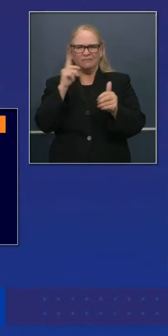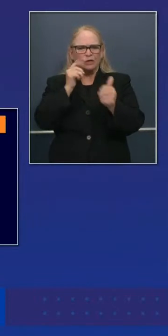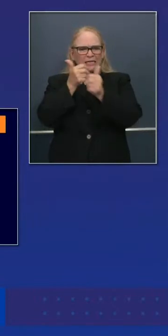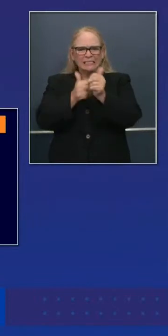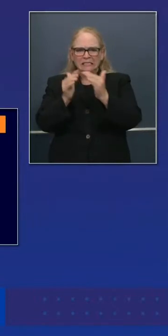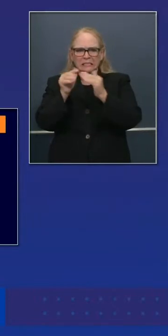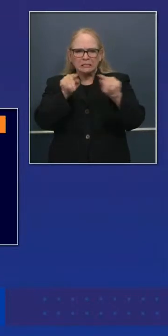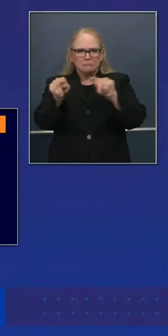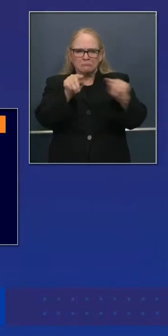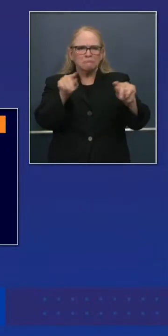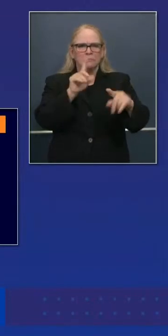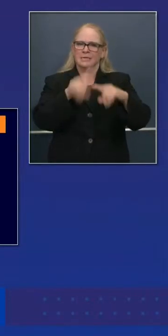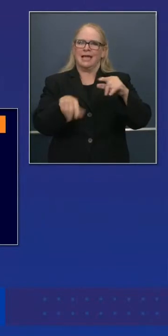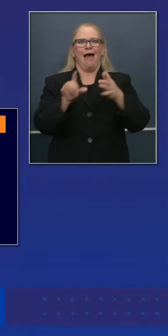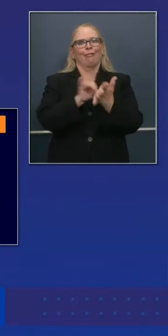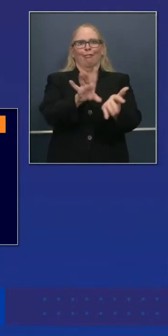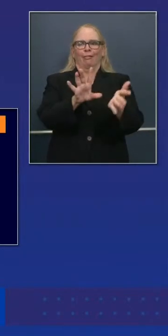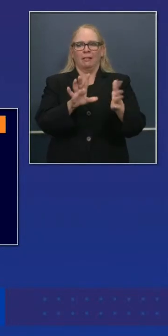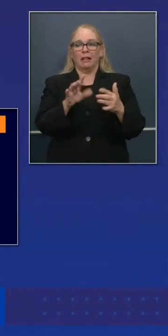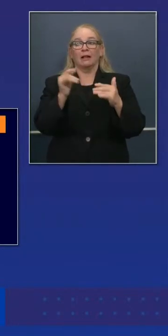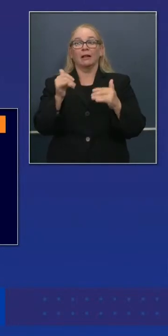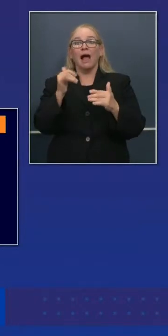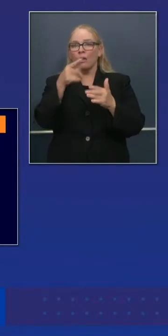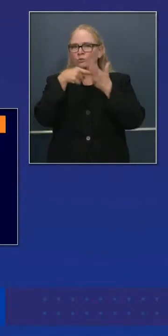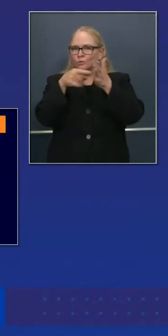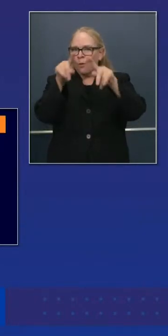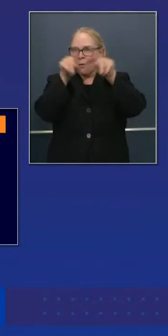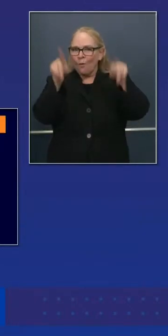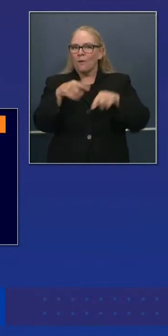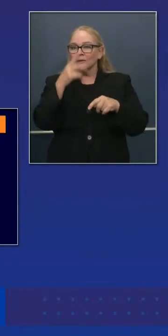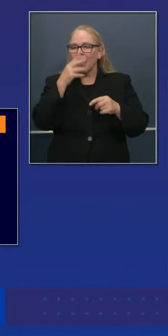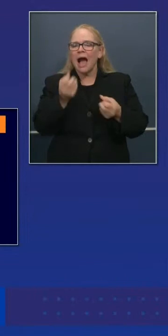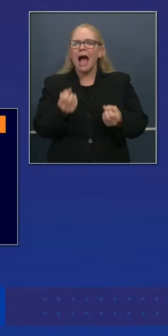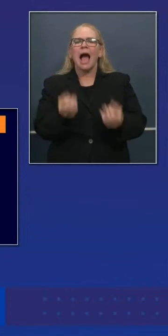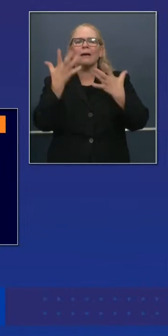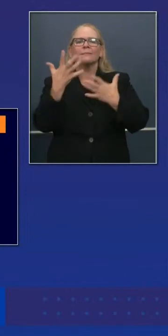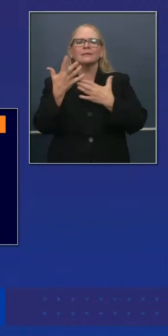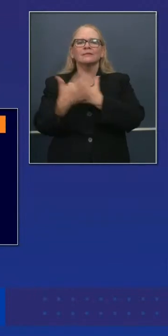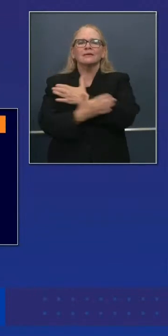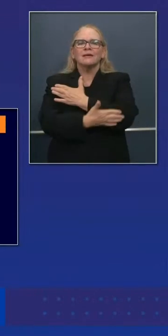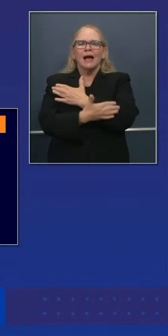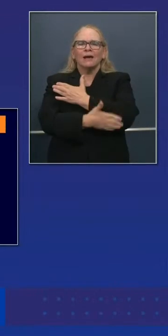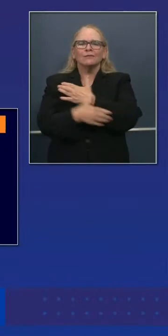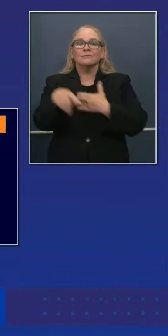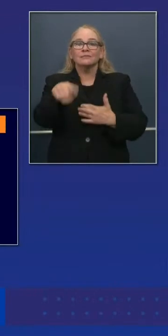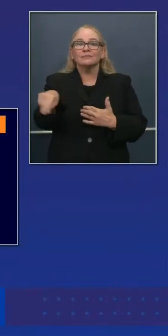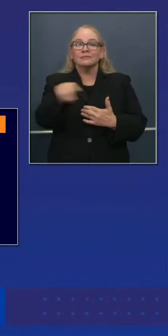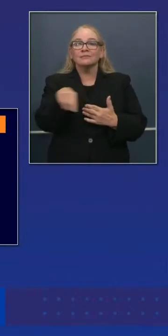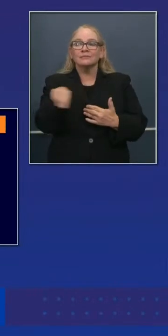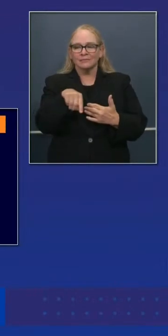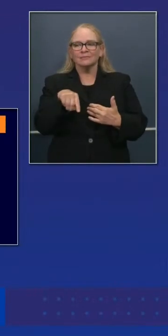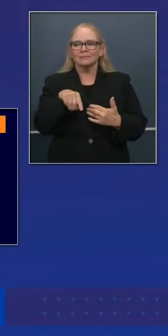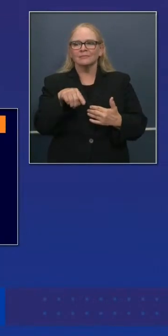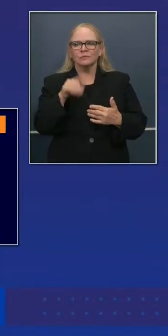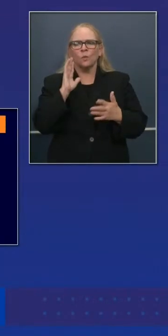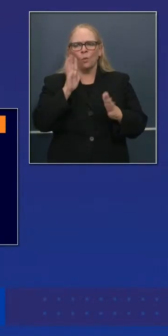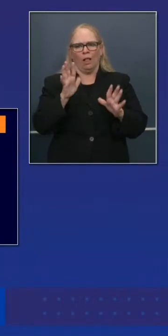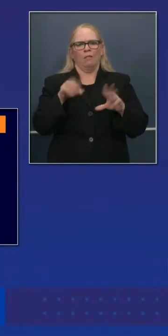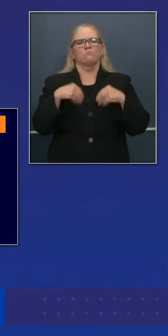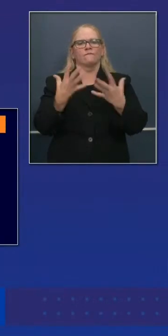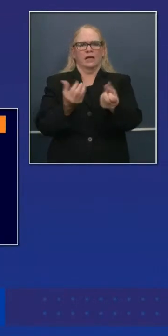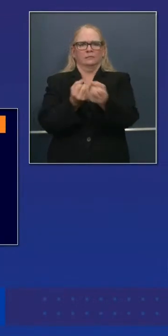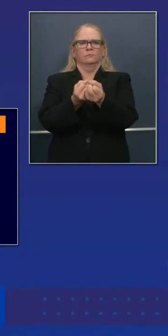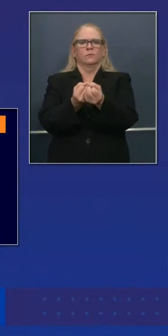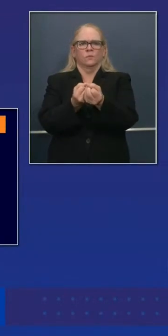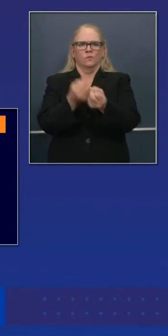many local governments have enacted some moratoria as it relates to evictions and provided some local supports. We recognize not